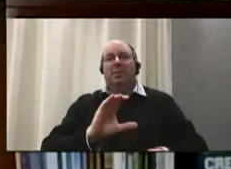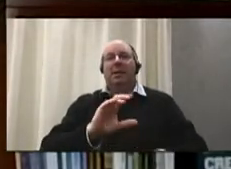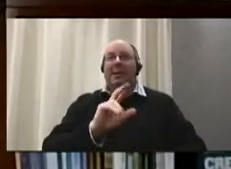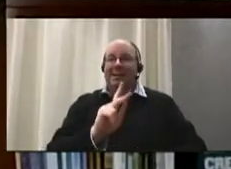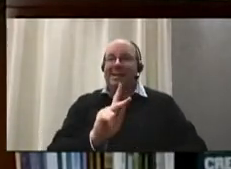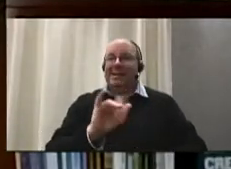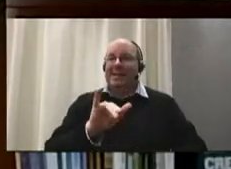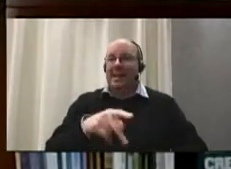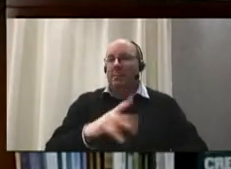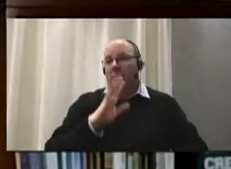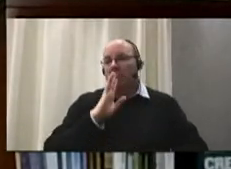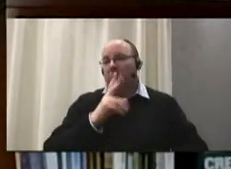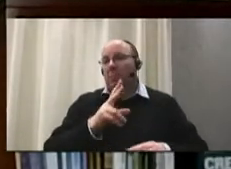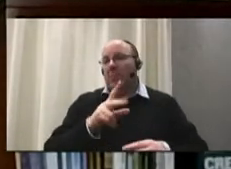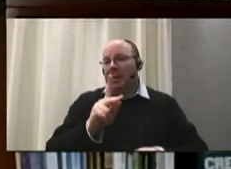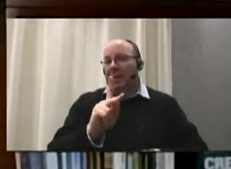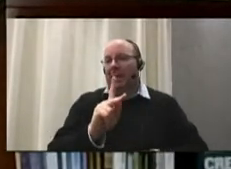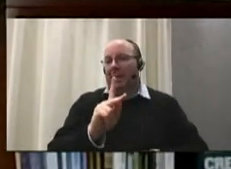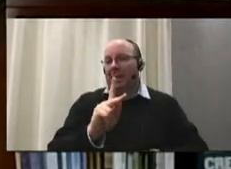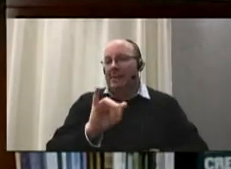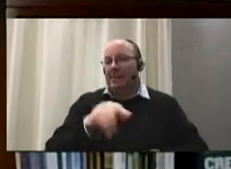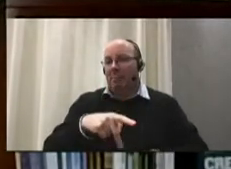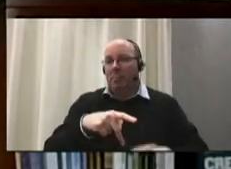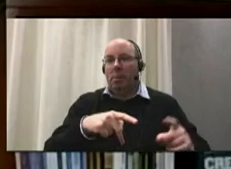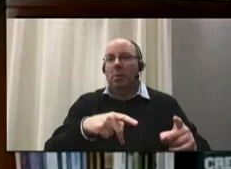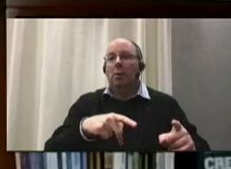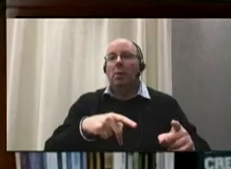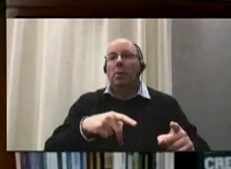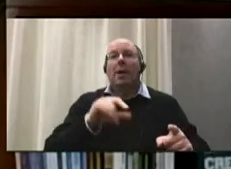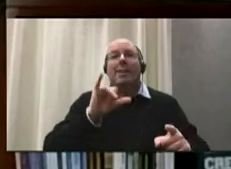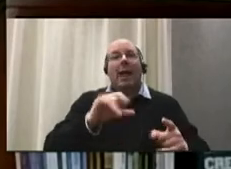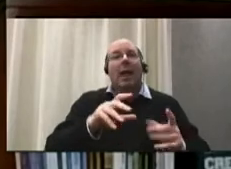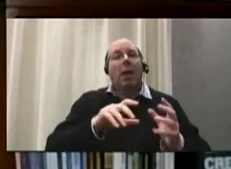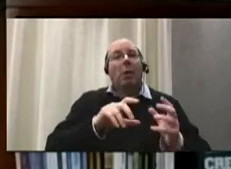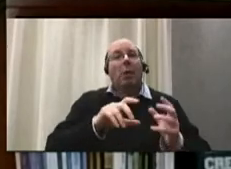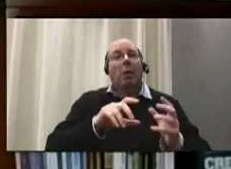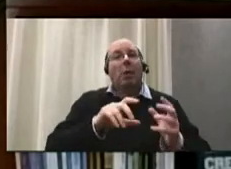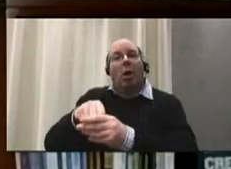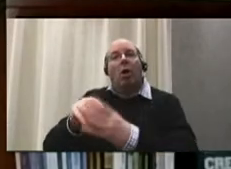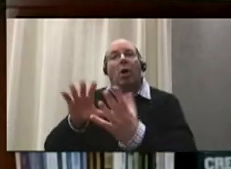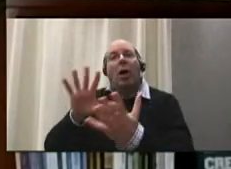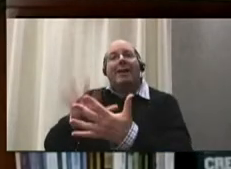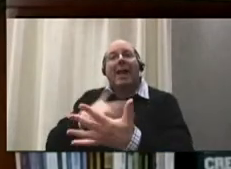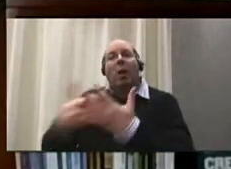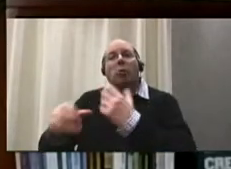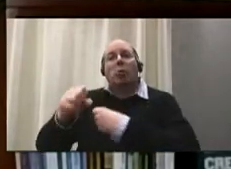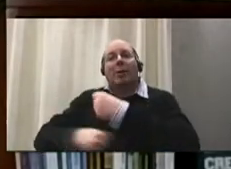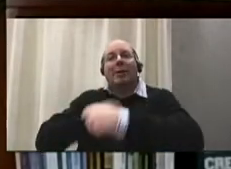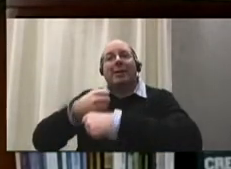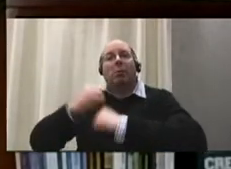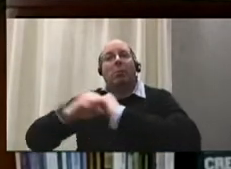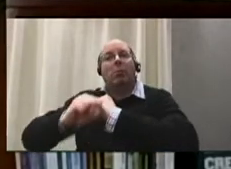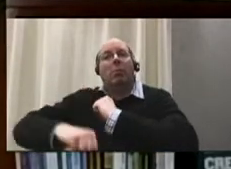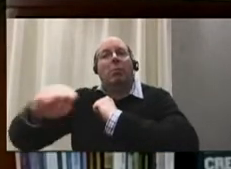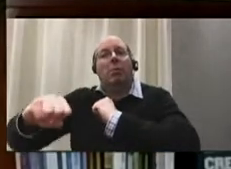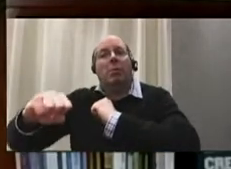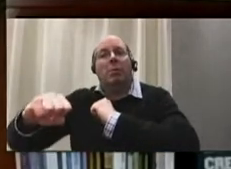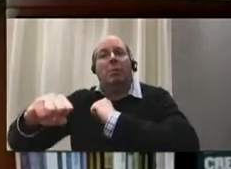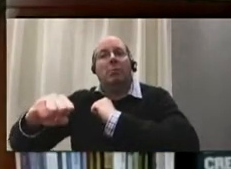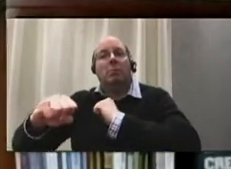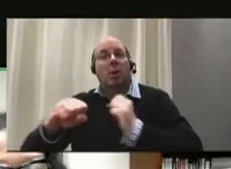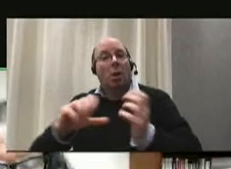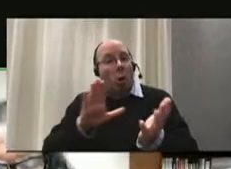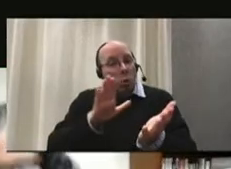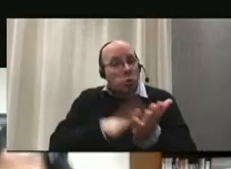to accomplish in our innovative calendar schools. So looking at that data and saying, how do we restructure models of schooling to address these